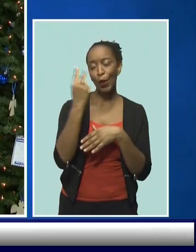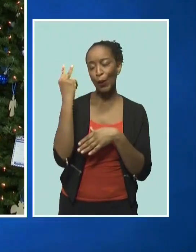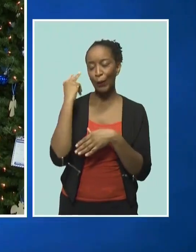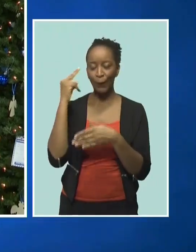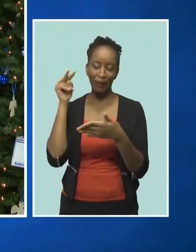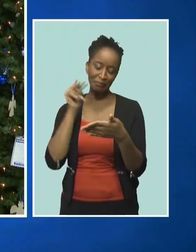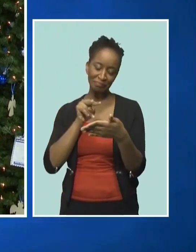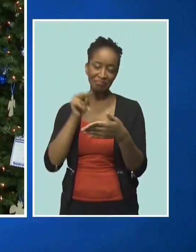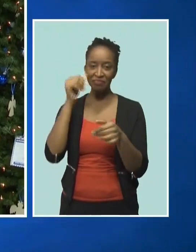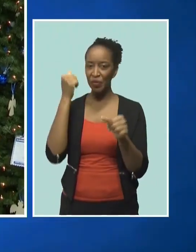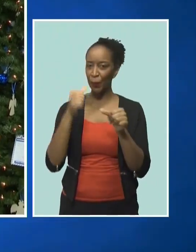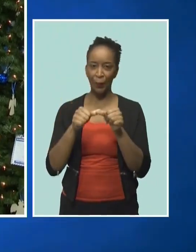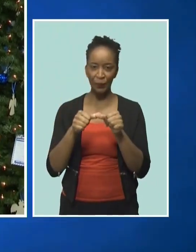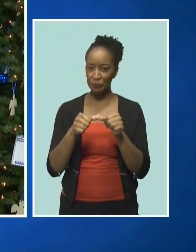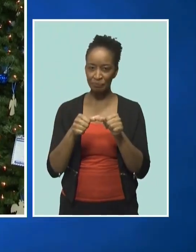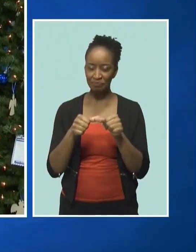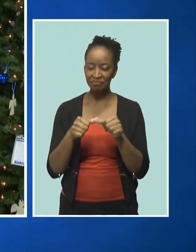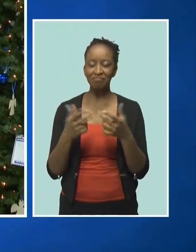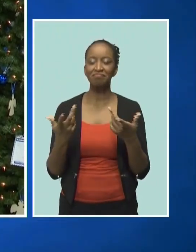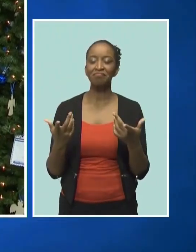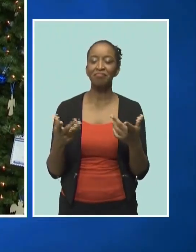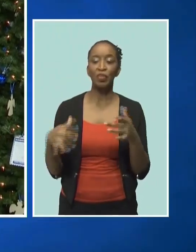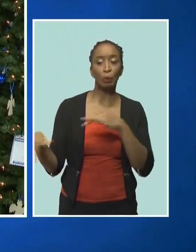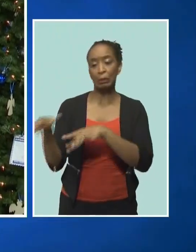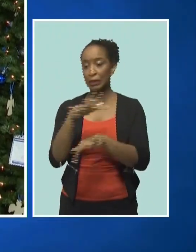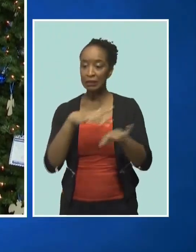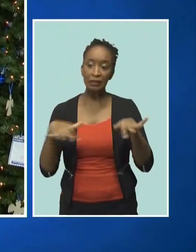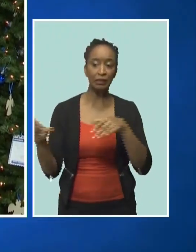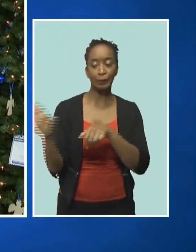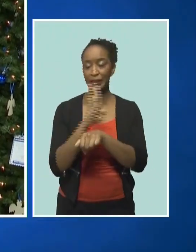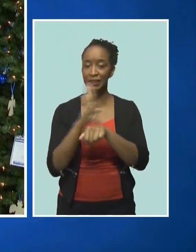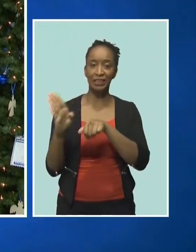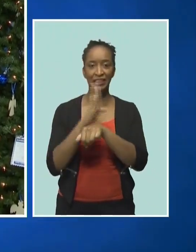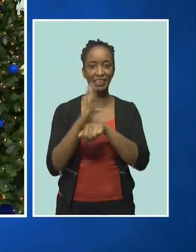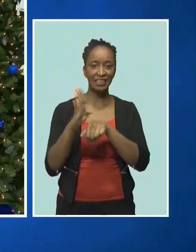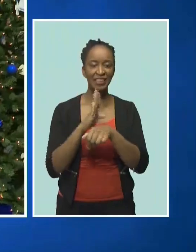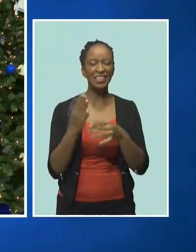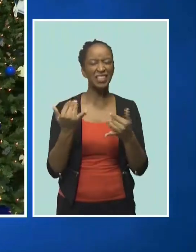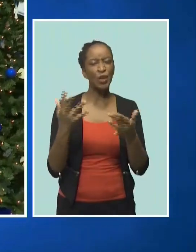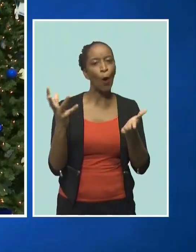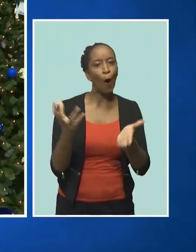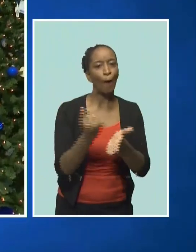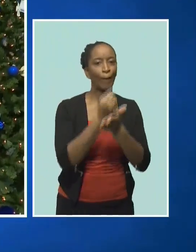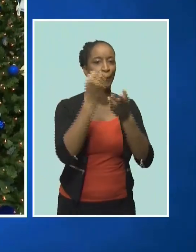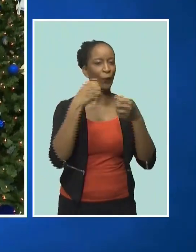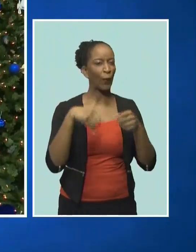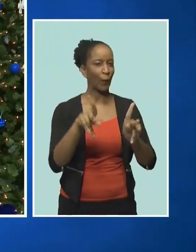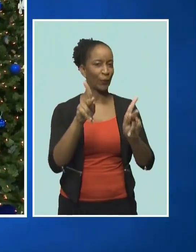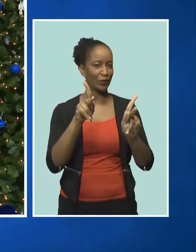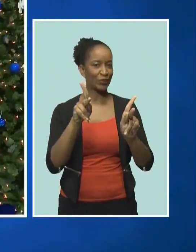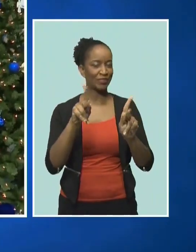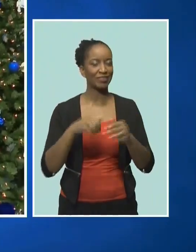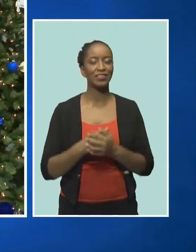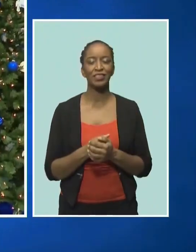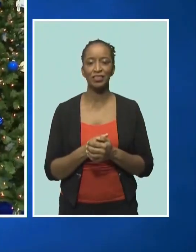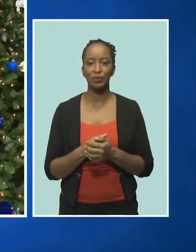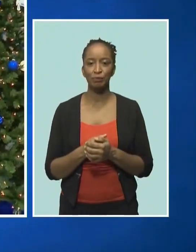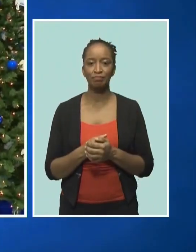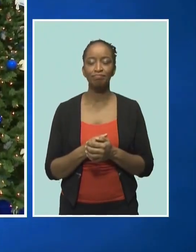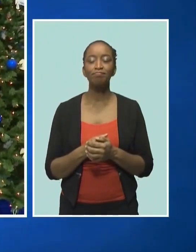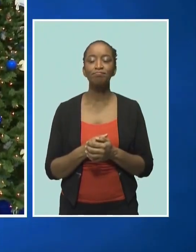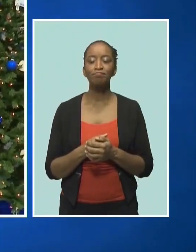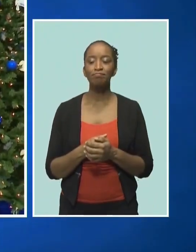enjoy the moment and take a nice photo to capture that moment and the essence of you and your family. Best of luck to the young men going forward.